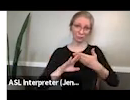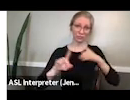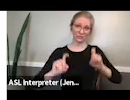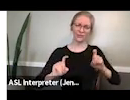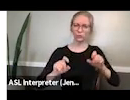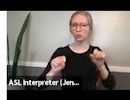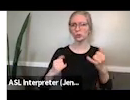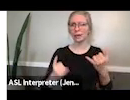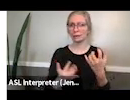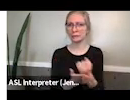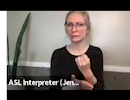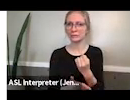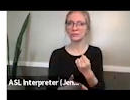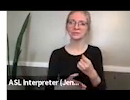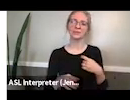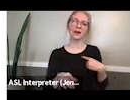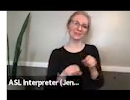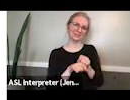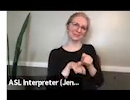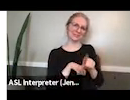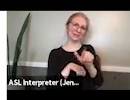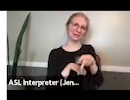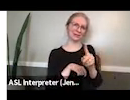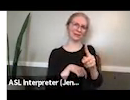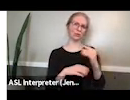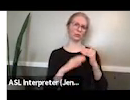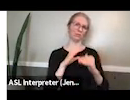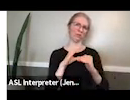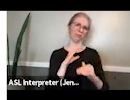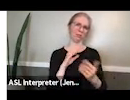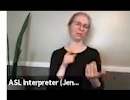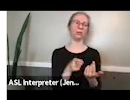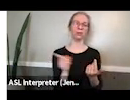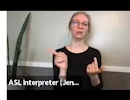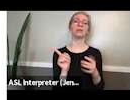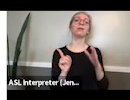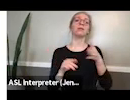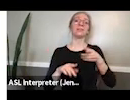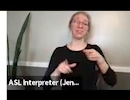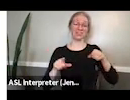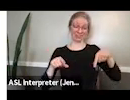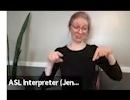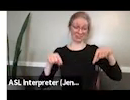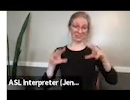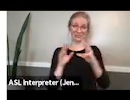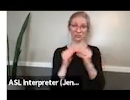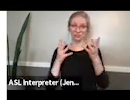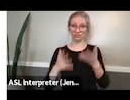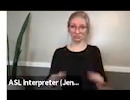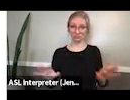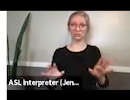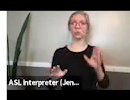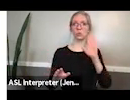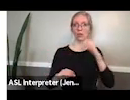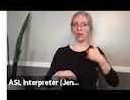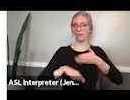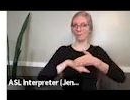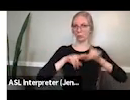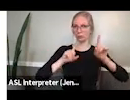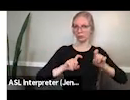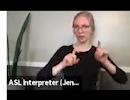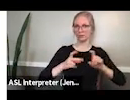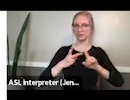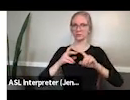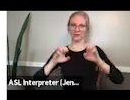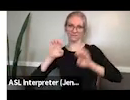using the link I sent to your email. After this session, I'm going to ask you to complete a post-test and a session evaluation. I will send